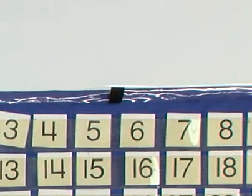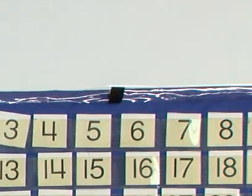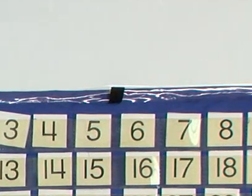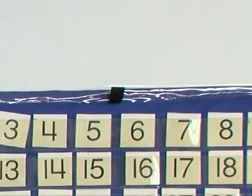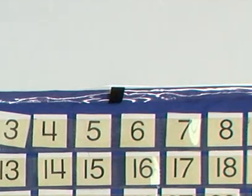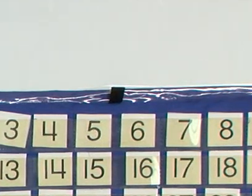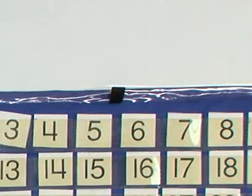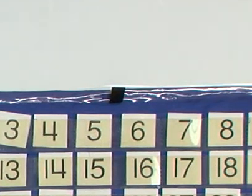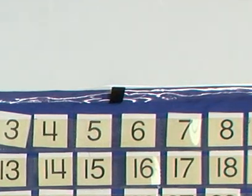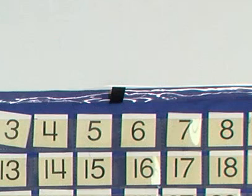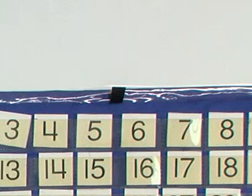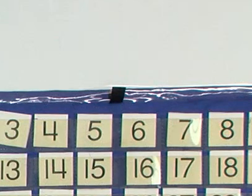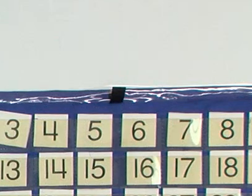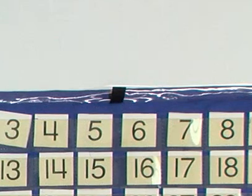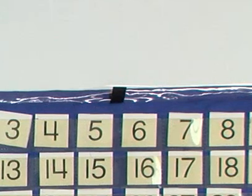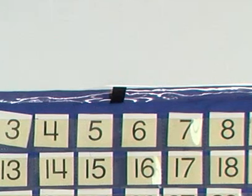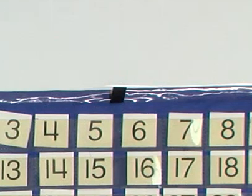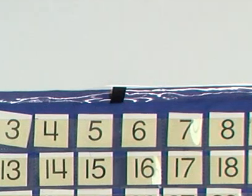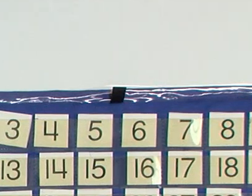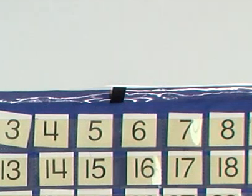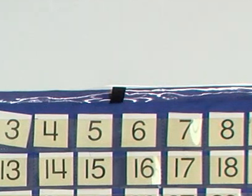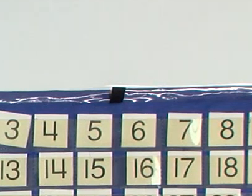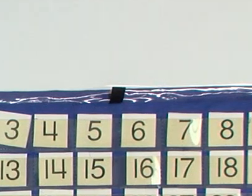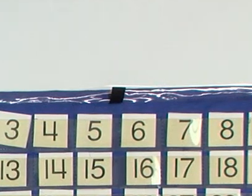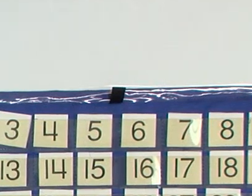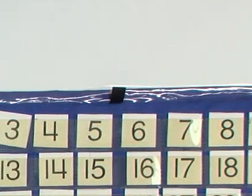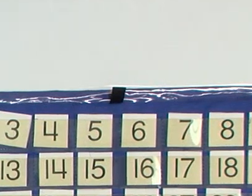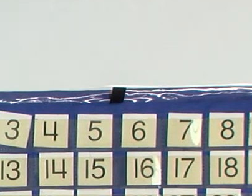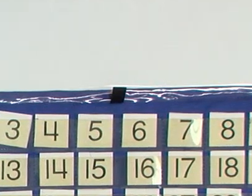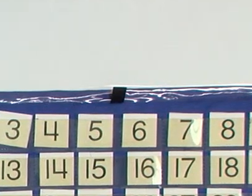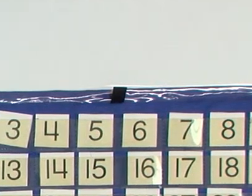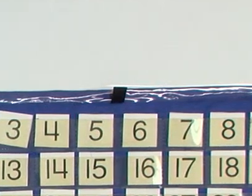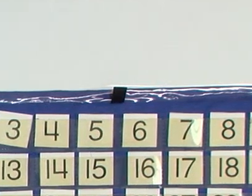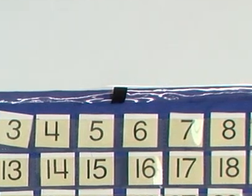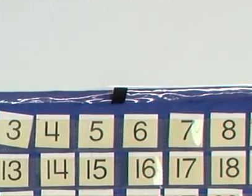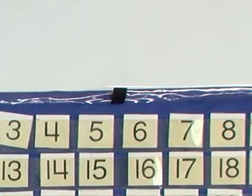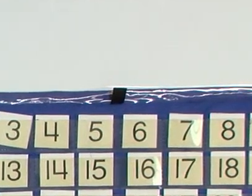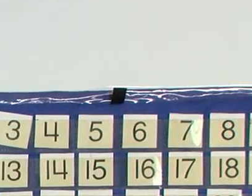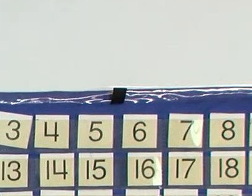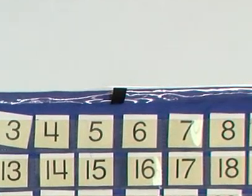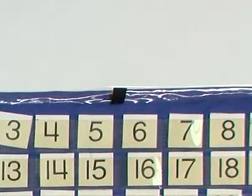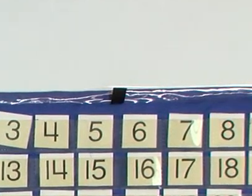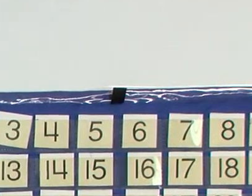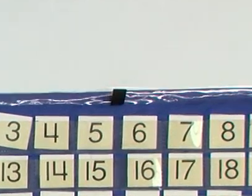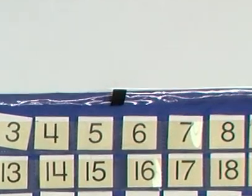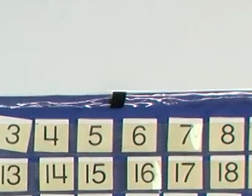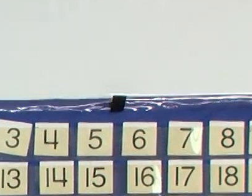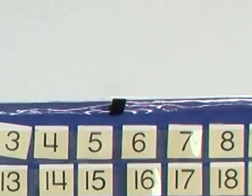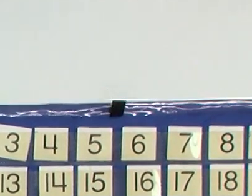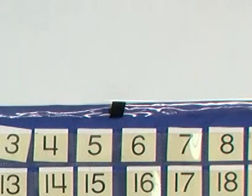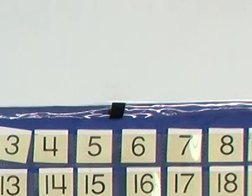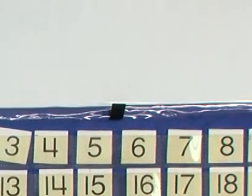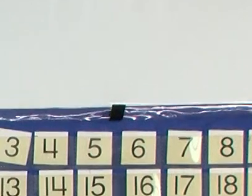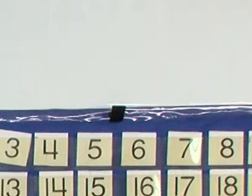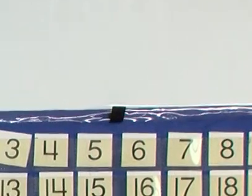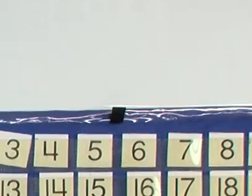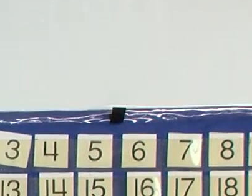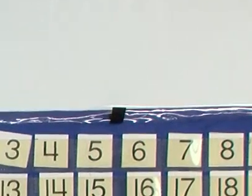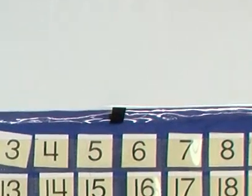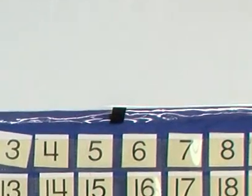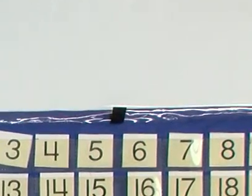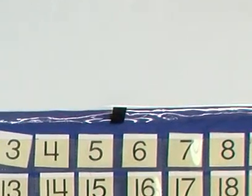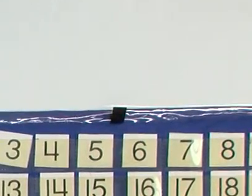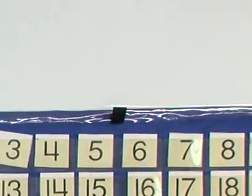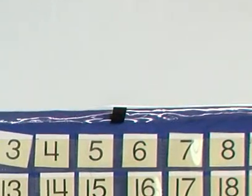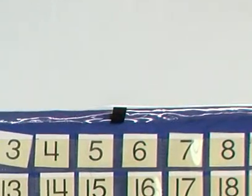School and I teach first grade. Today we'll be doing a lesson working on place value and adding